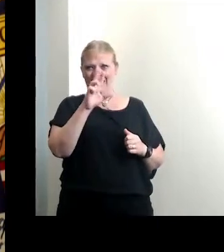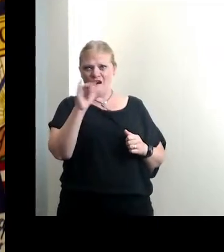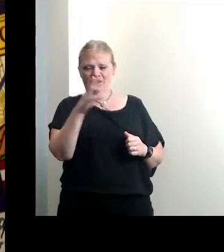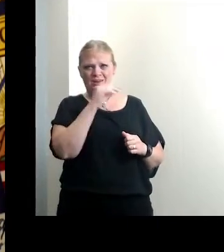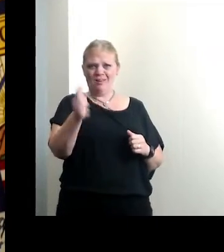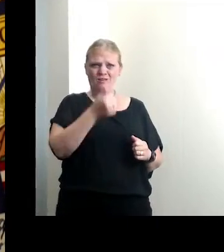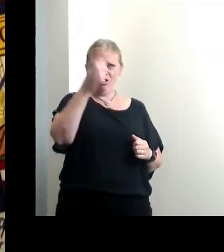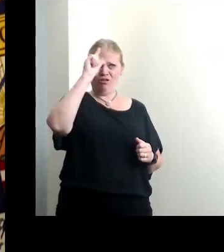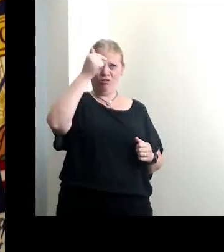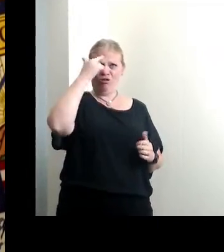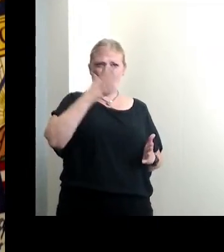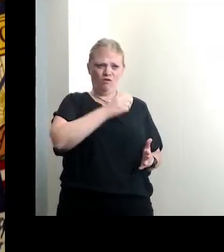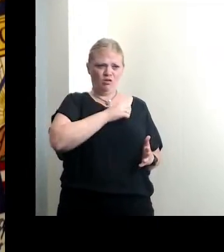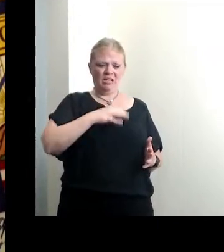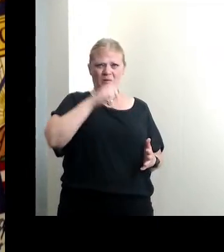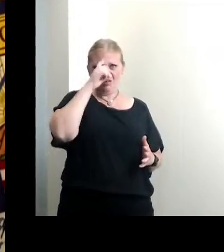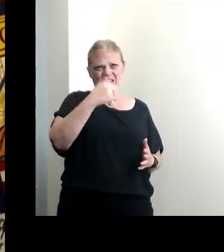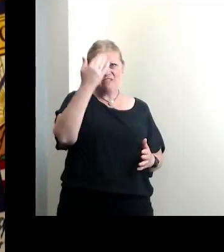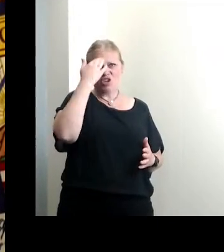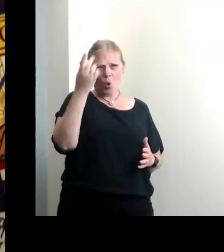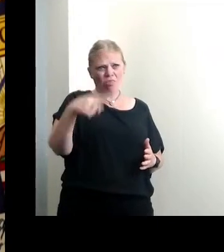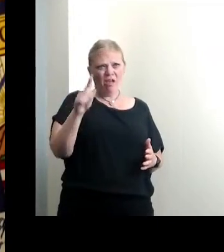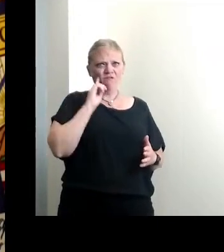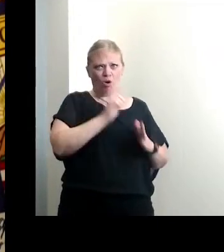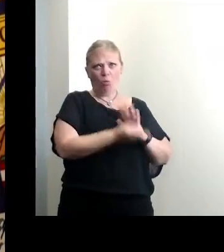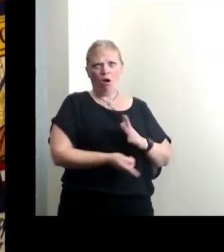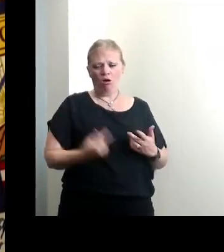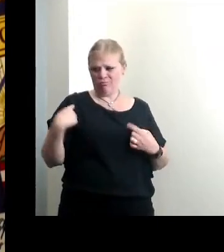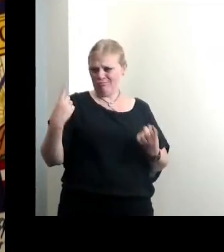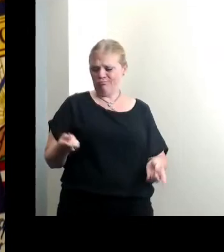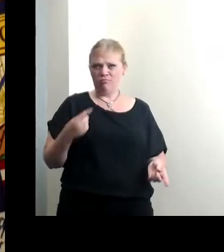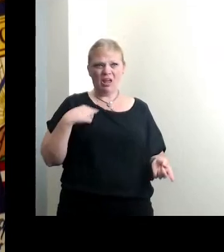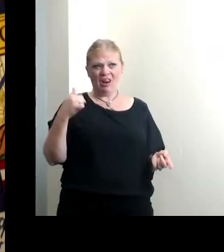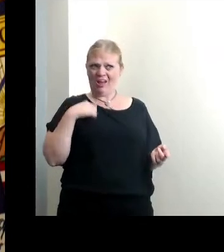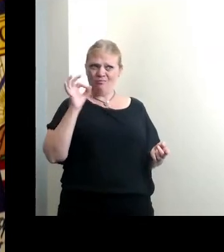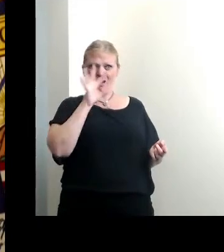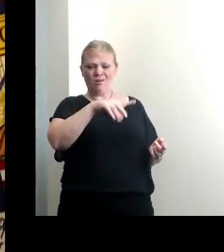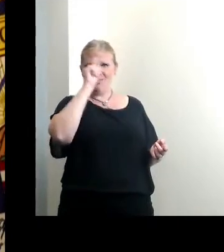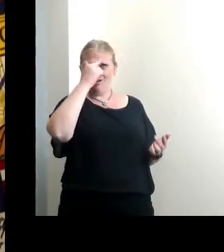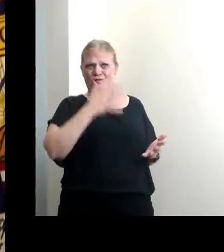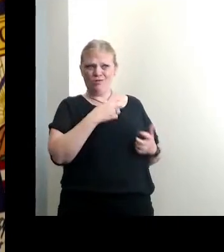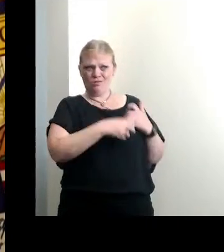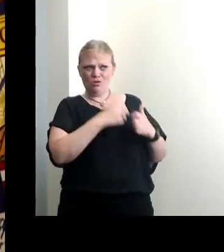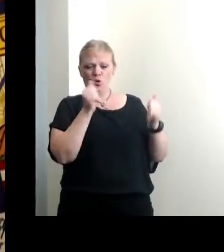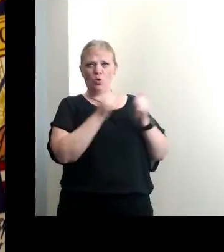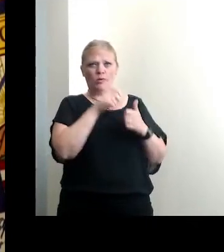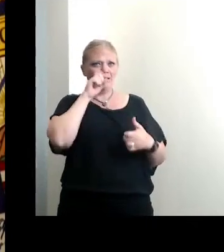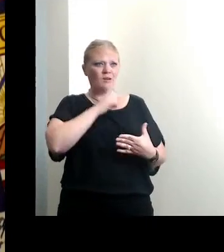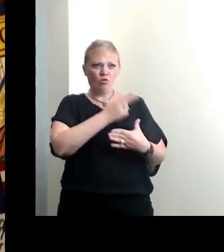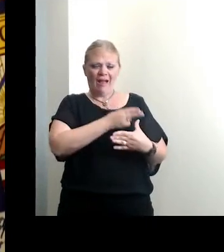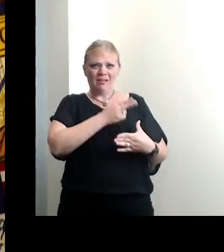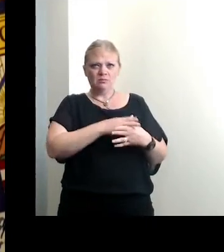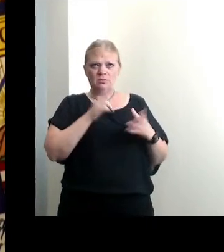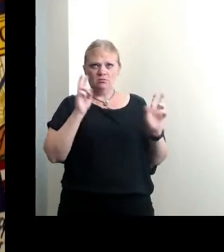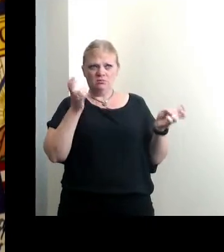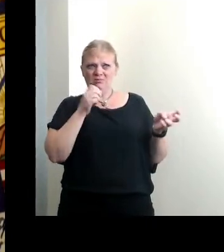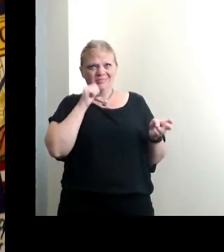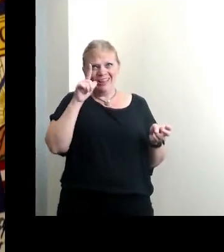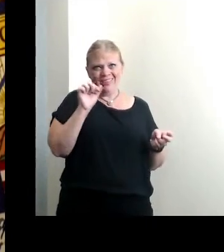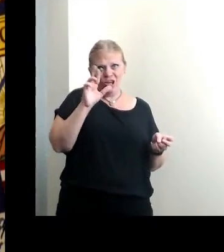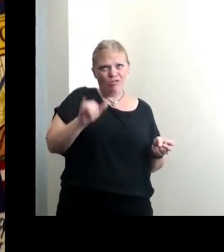governor's staff, because I've known them for a while. And I'm the one who brought up the governor's issues with regards to the sexual harassment claims, not Larry